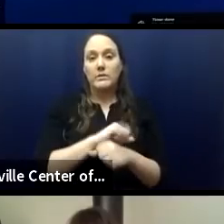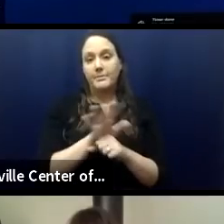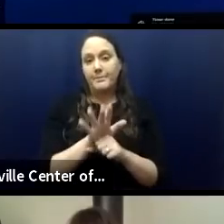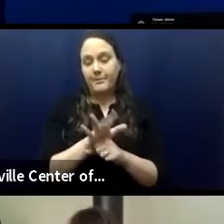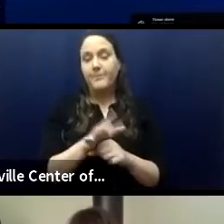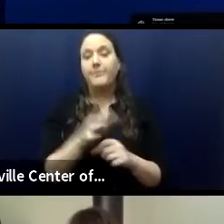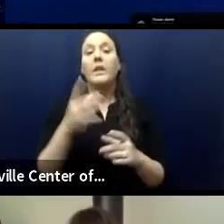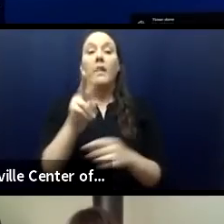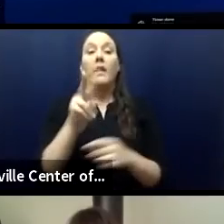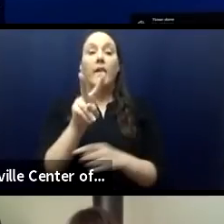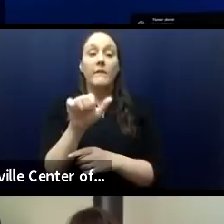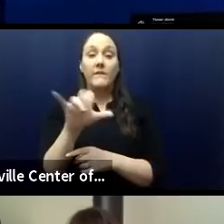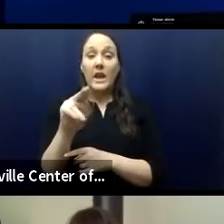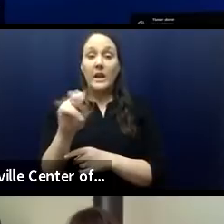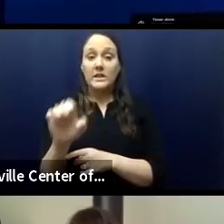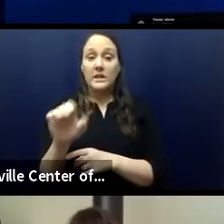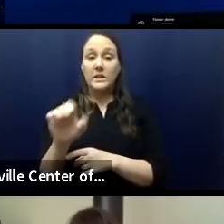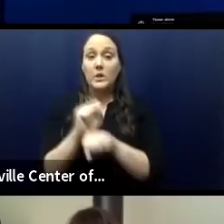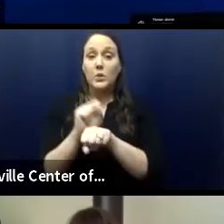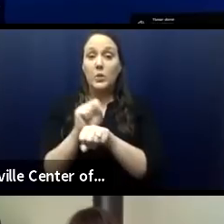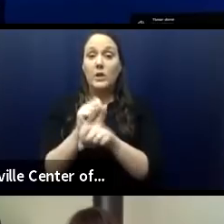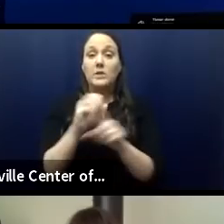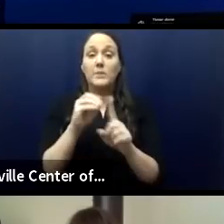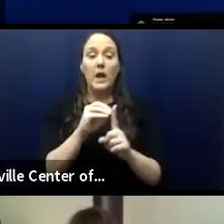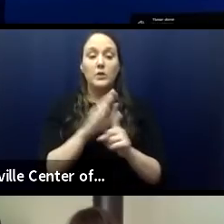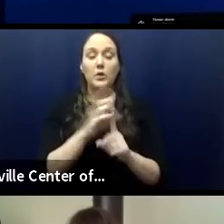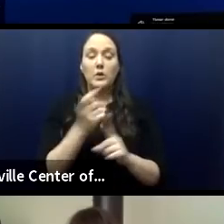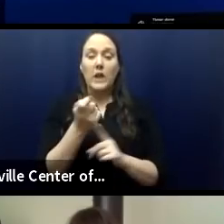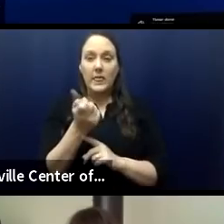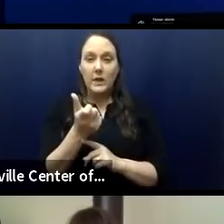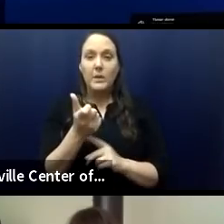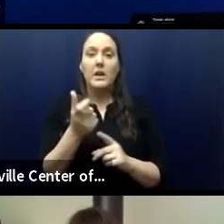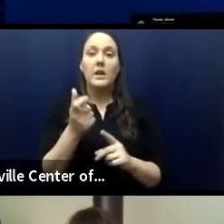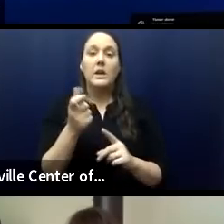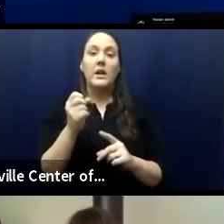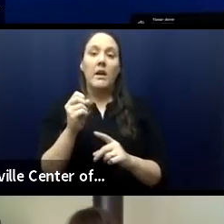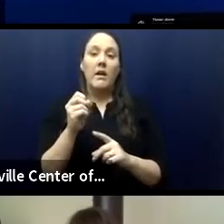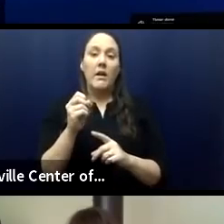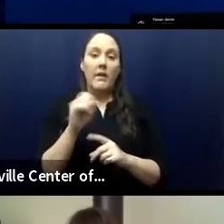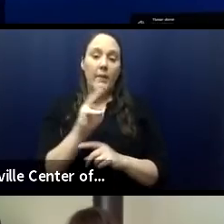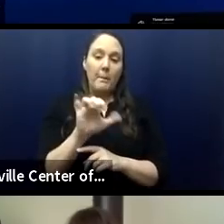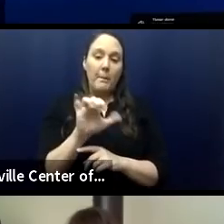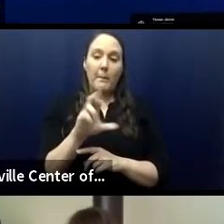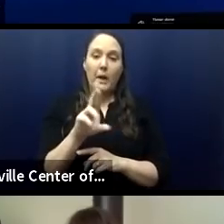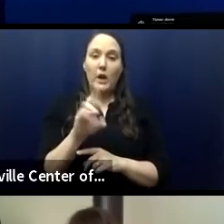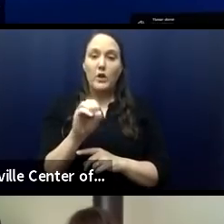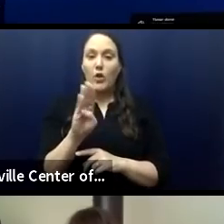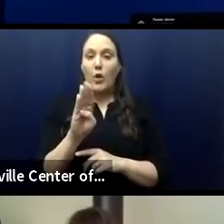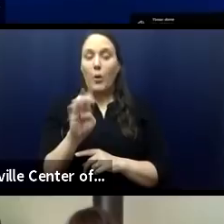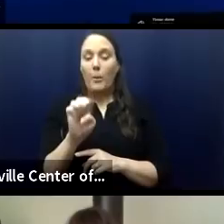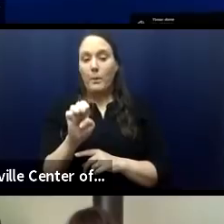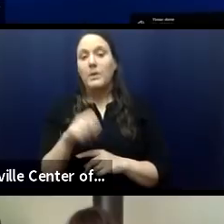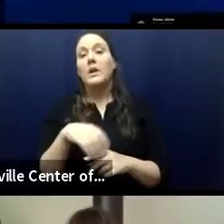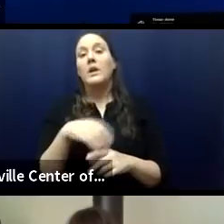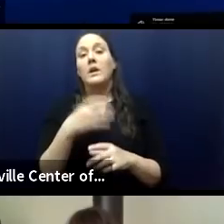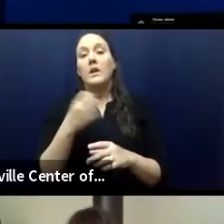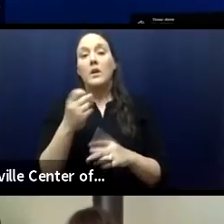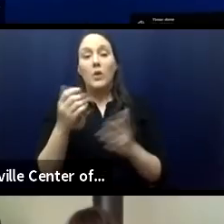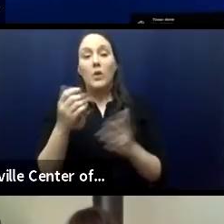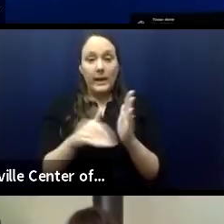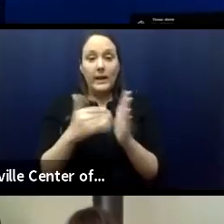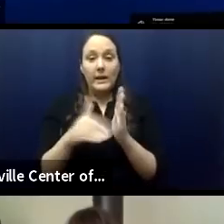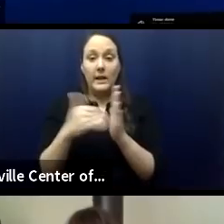vaccines work by exposing us to a little bit of the microbe repeatedly, so that our bodies